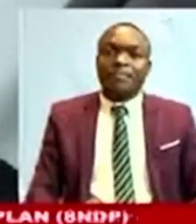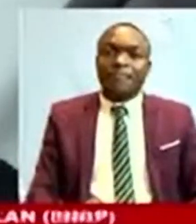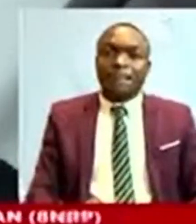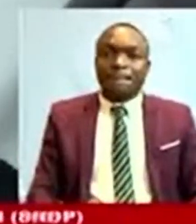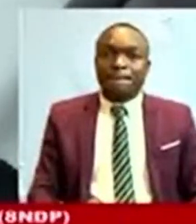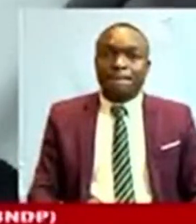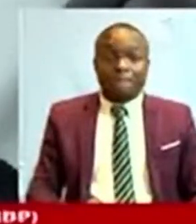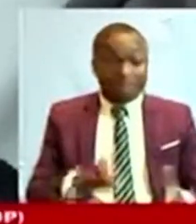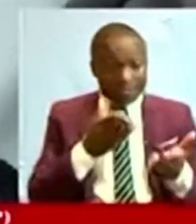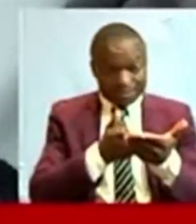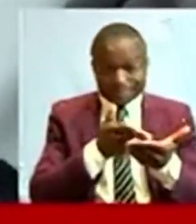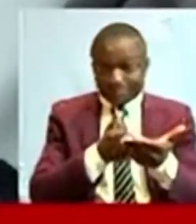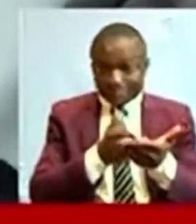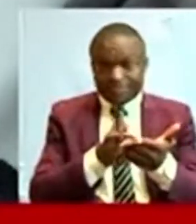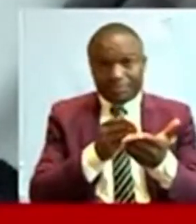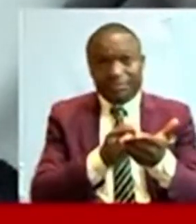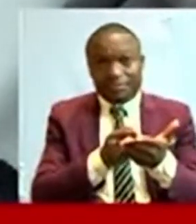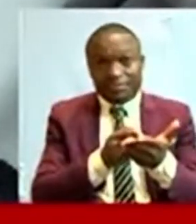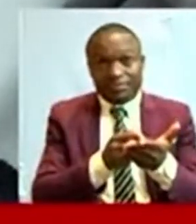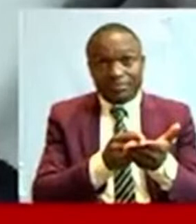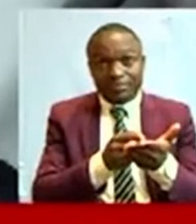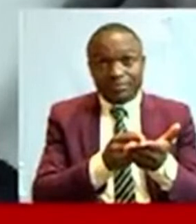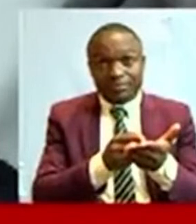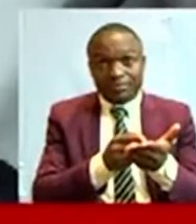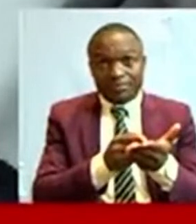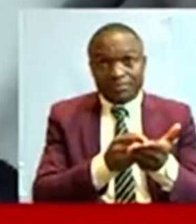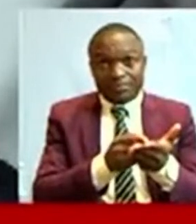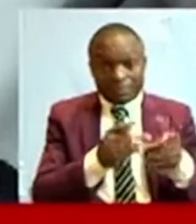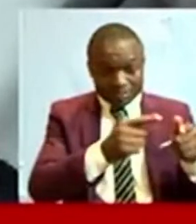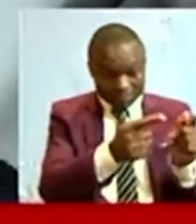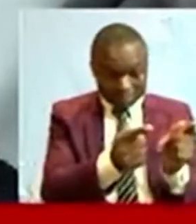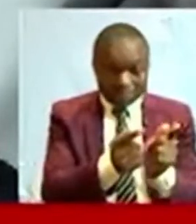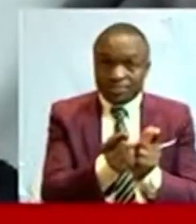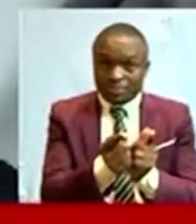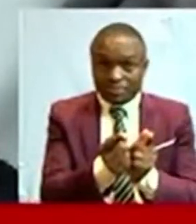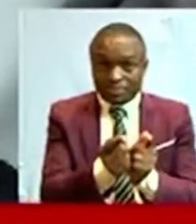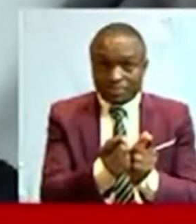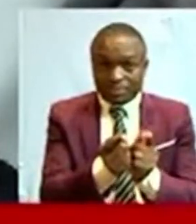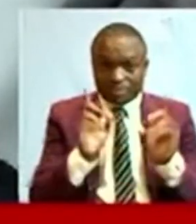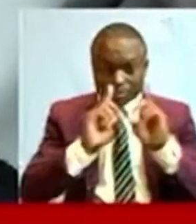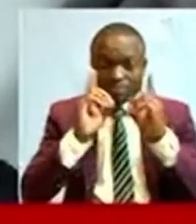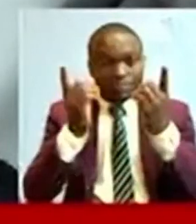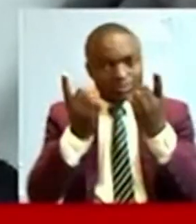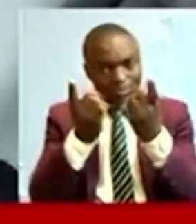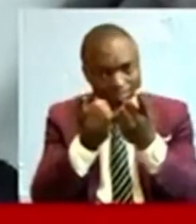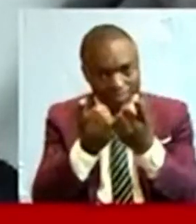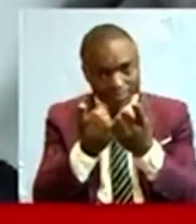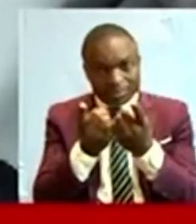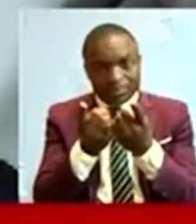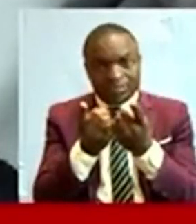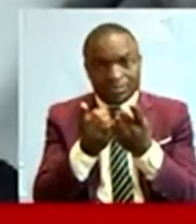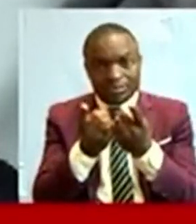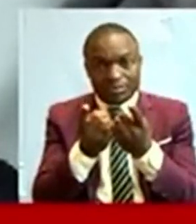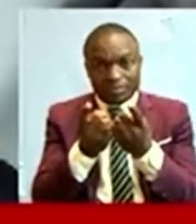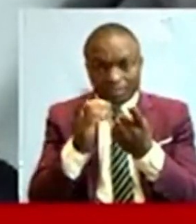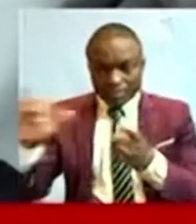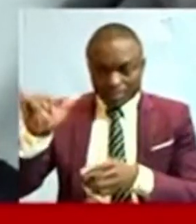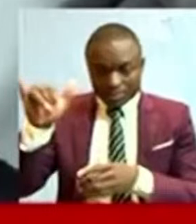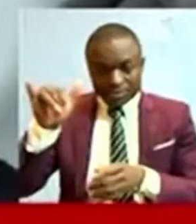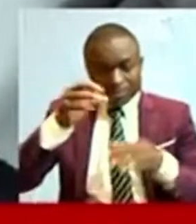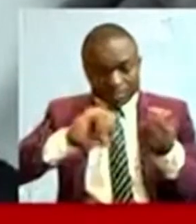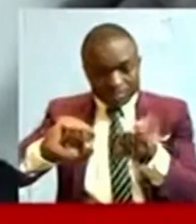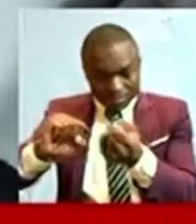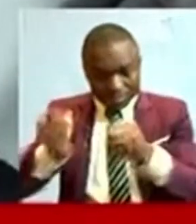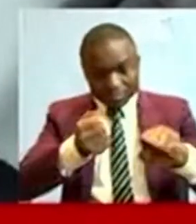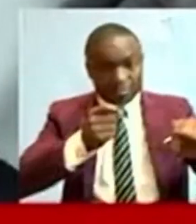So this particular indicator of proportion of districts which are meeting minimum standards to prevent and